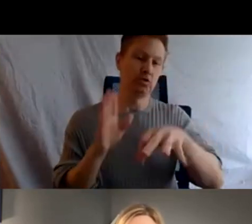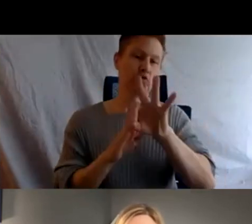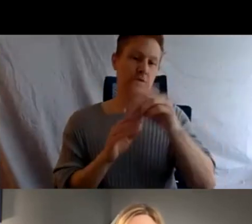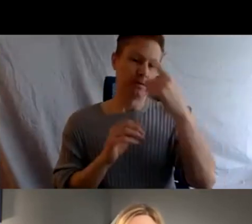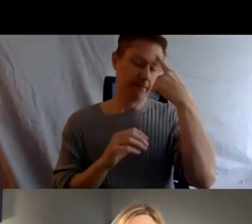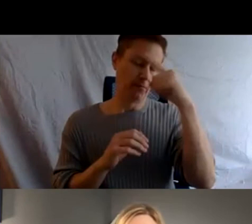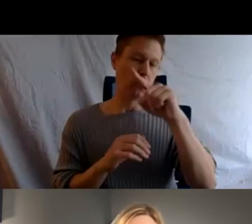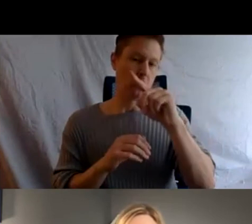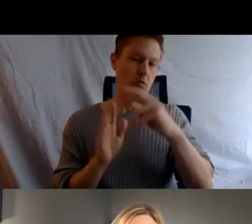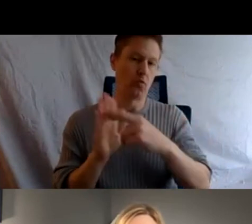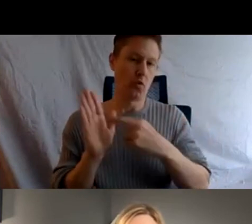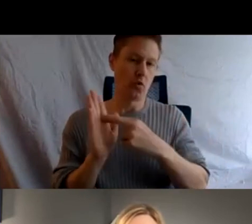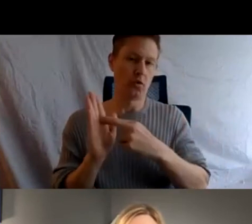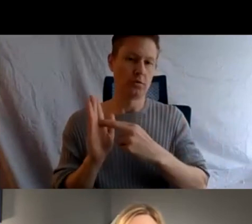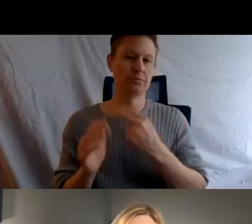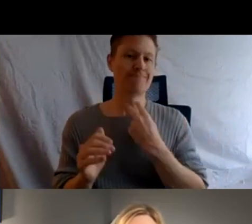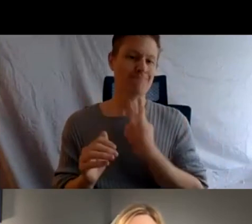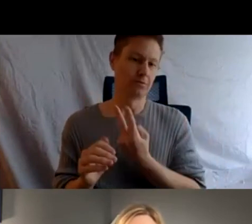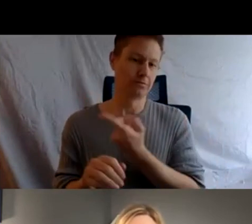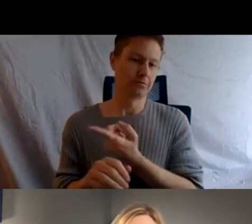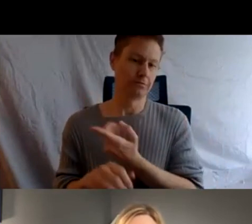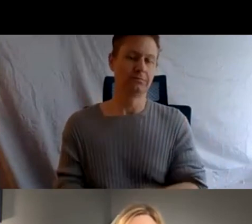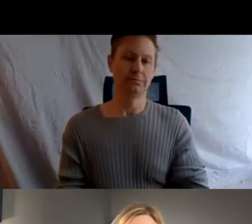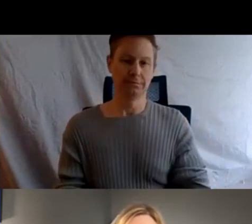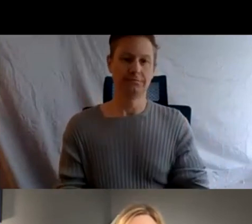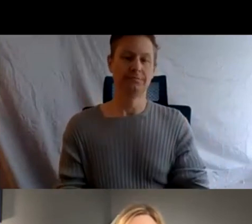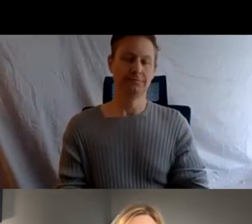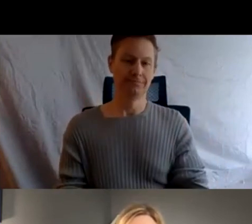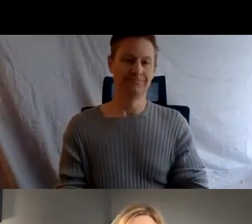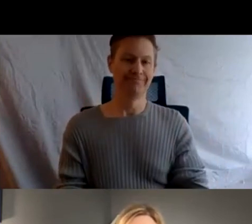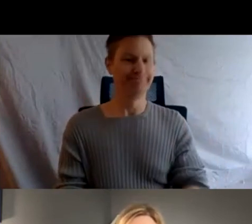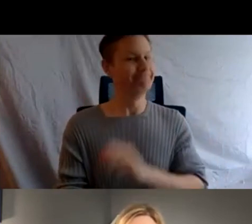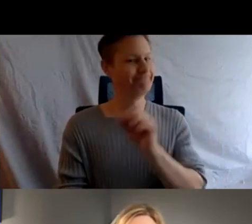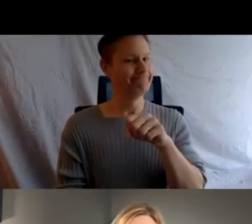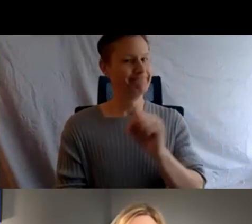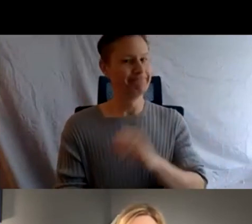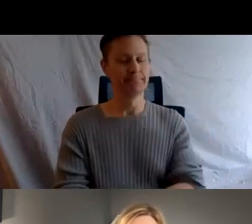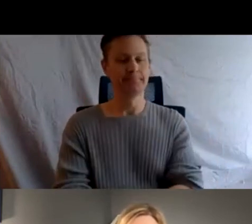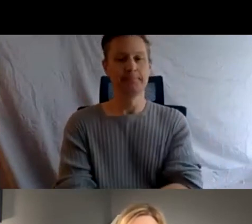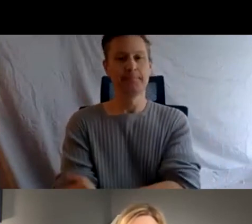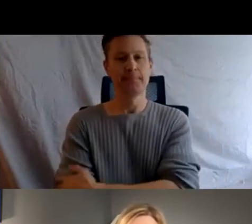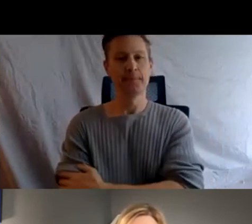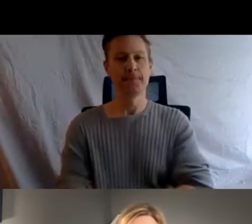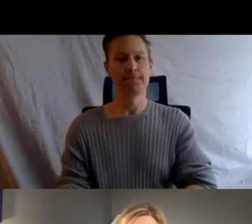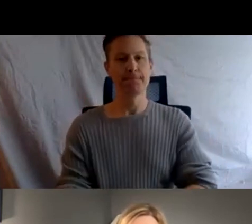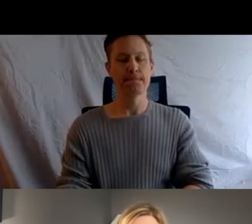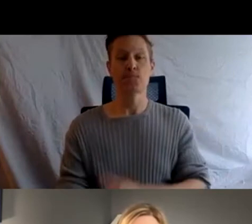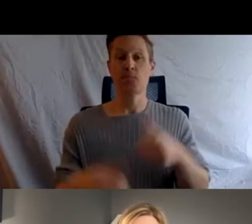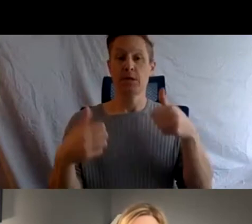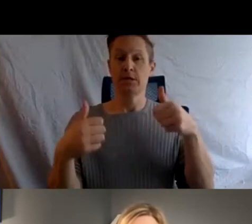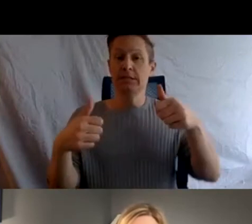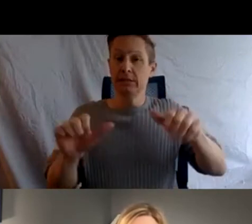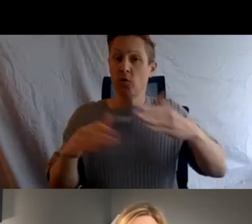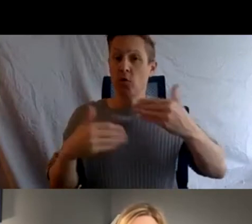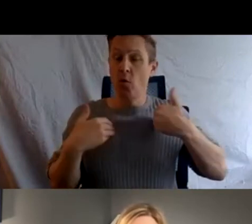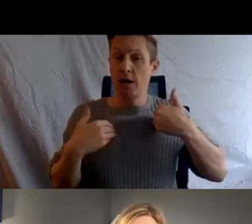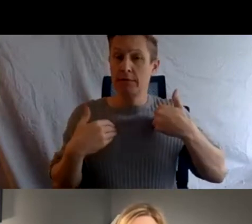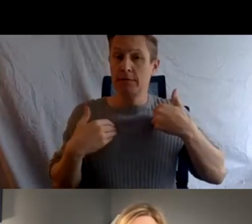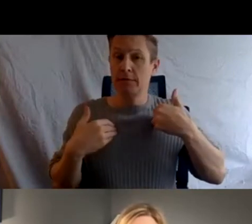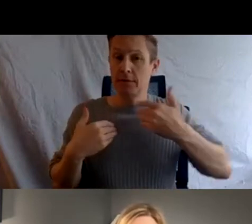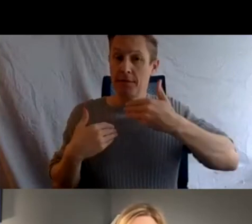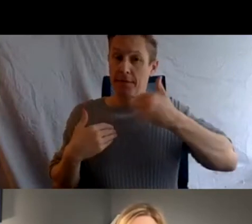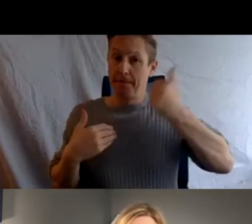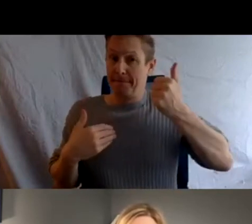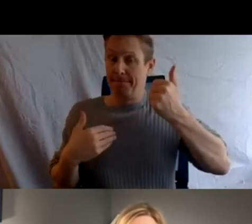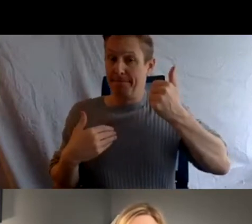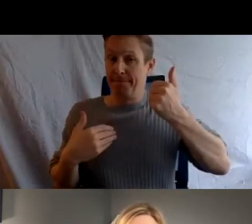the voice and, this kind of thing. So it's, getting that, because we still want the best performer, because as Hartley said,